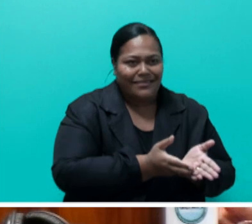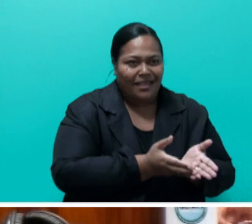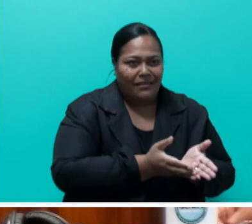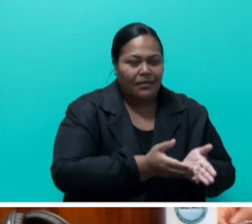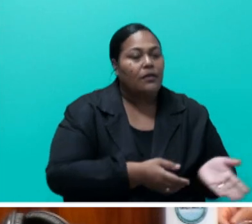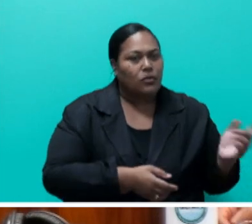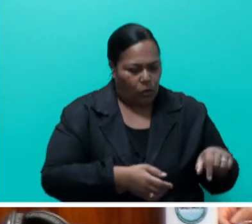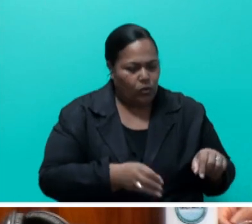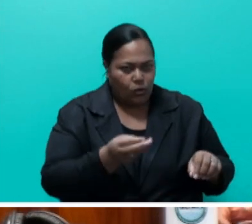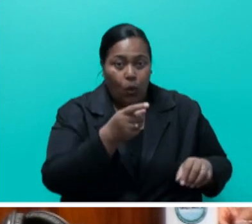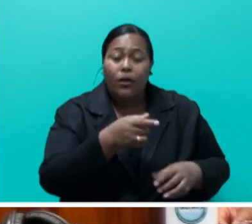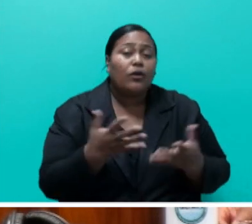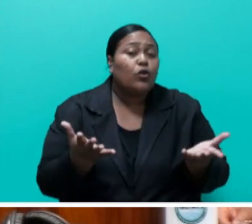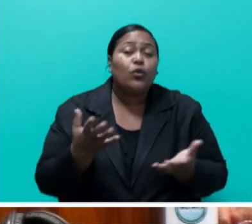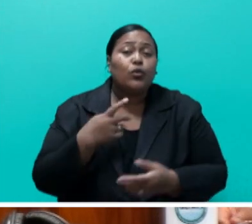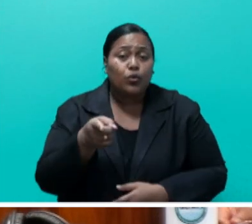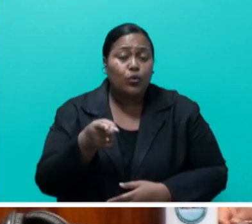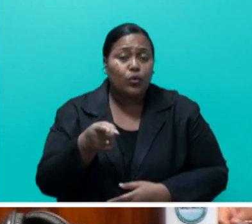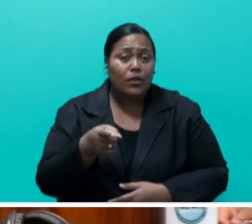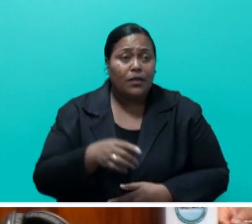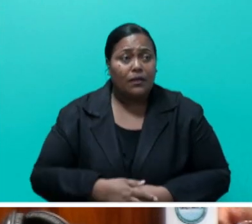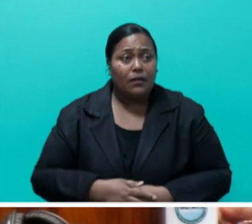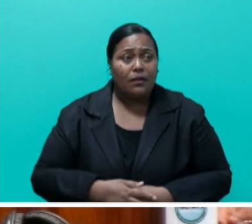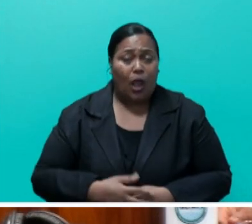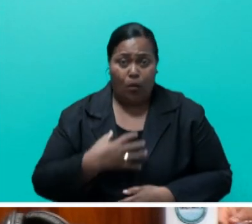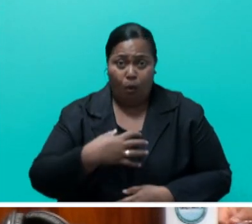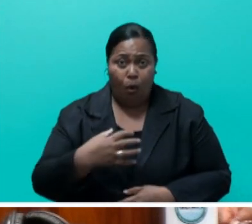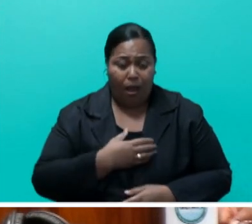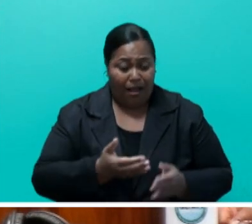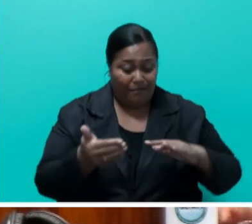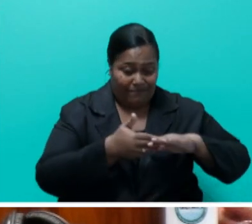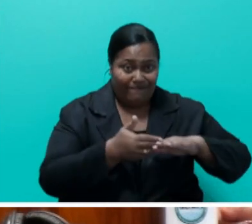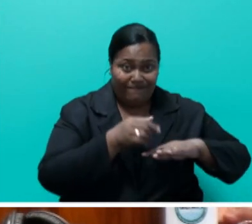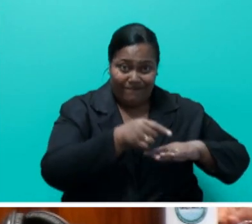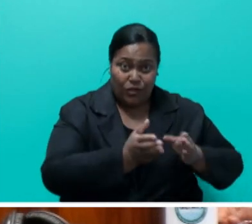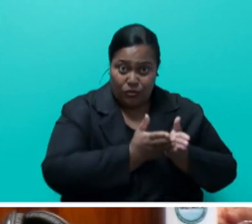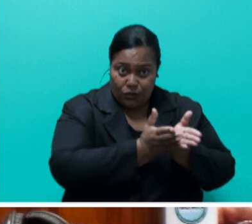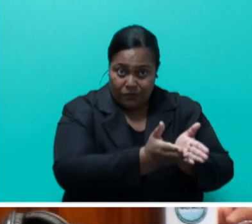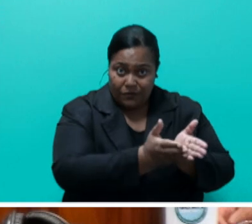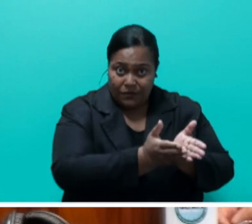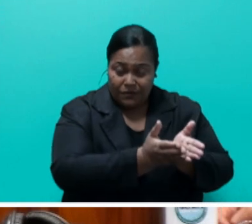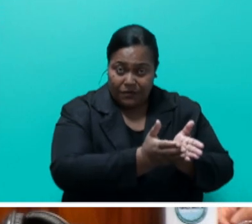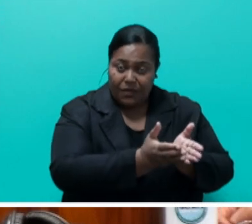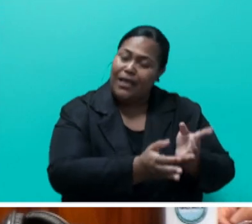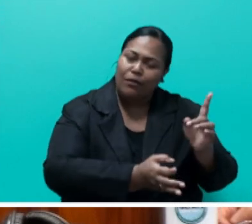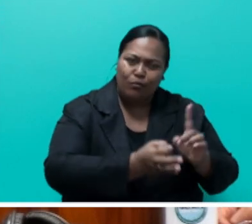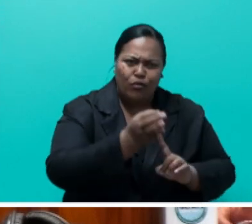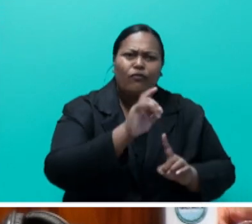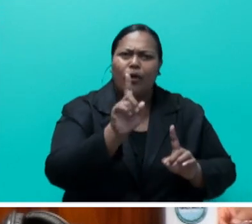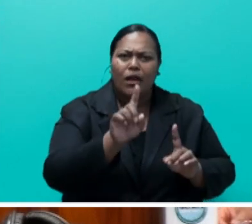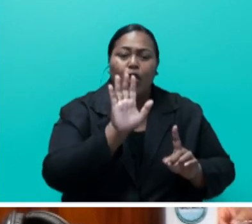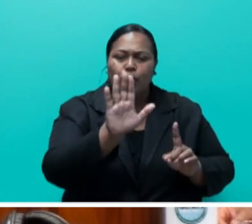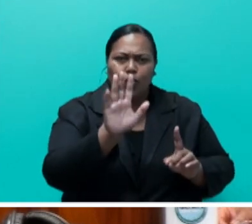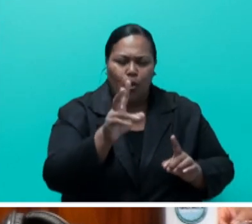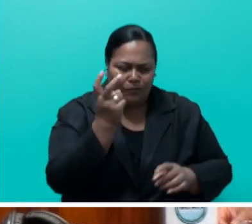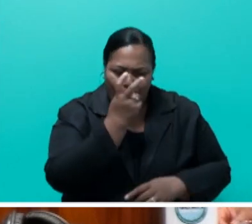the time being, increased your port boarding and search operations where all the ships are coming in, local, that you go in and do